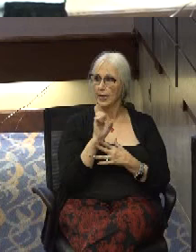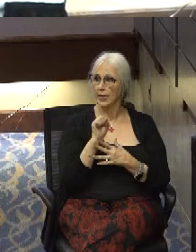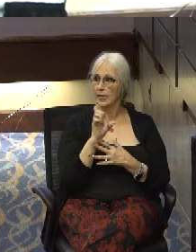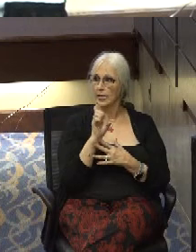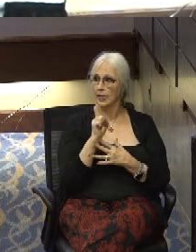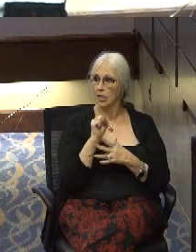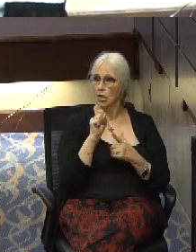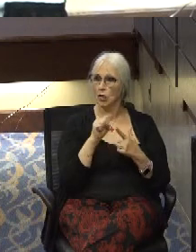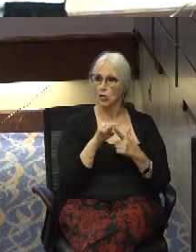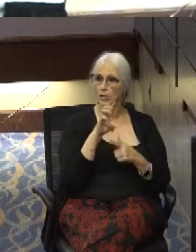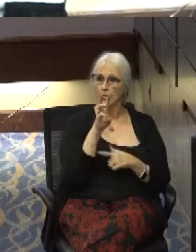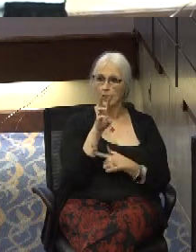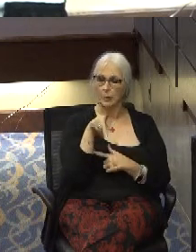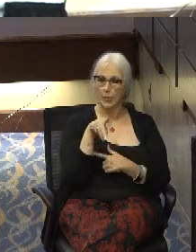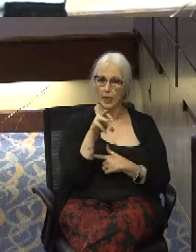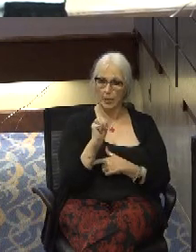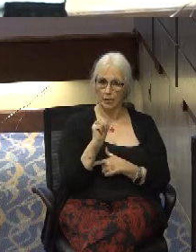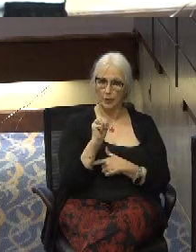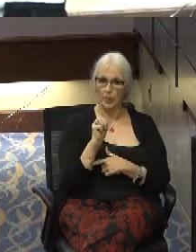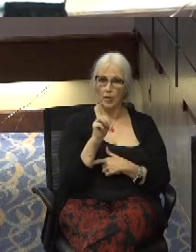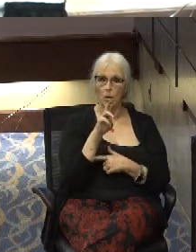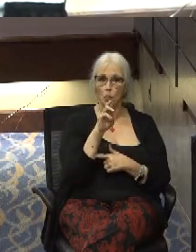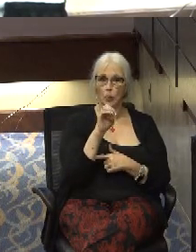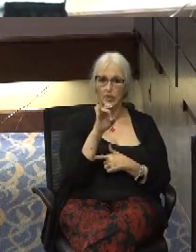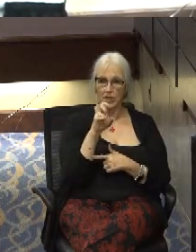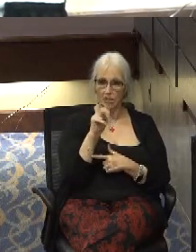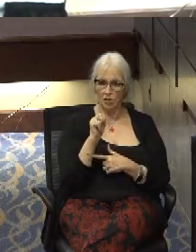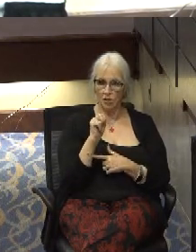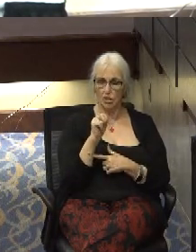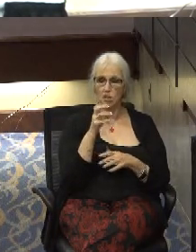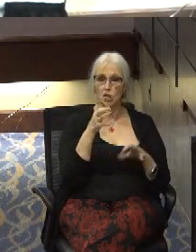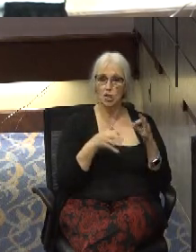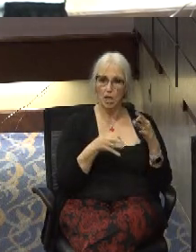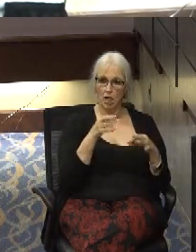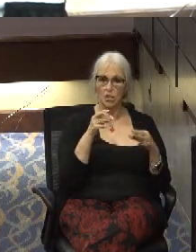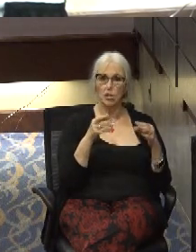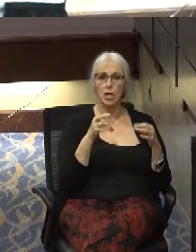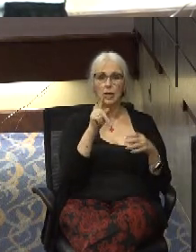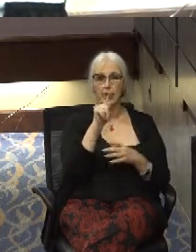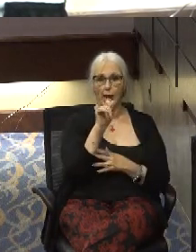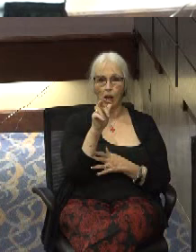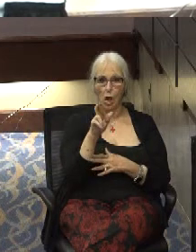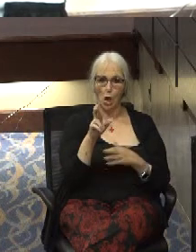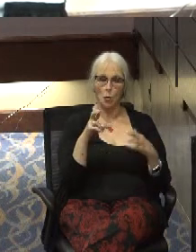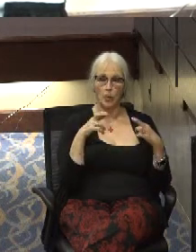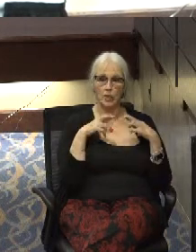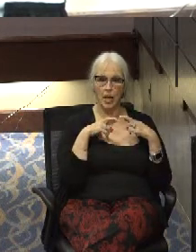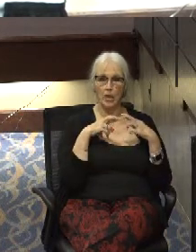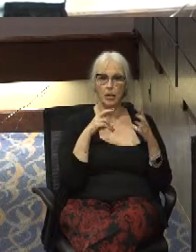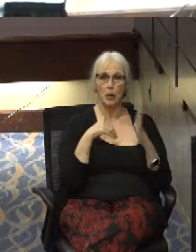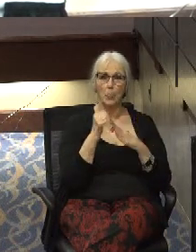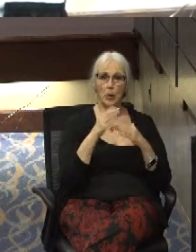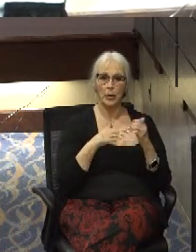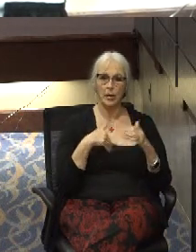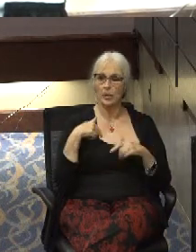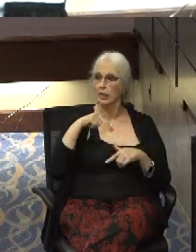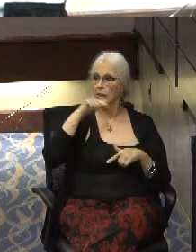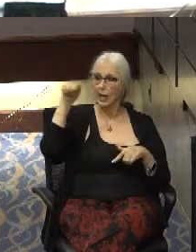session until 6 p.m. And there will be a reception to honor Judge Taylor's retirement here in the building in the room next door.